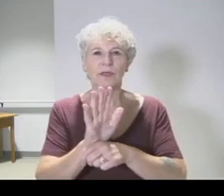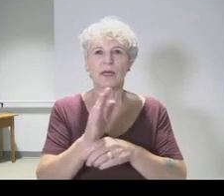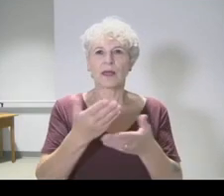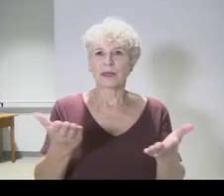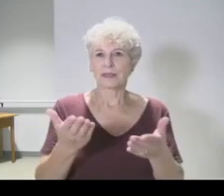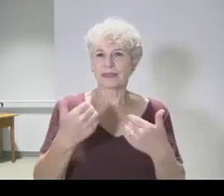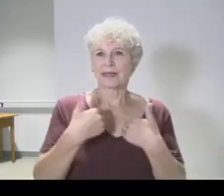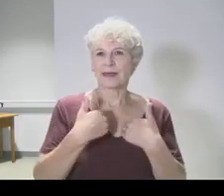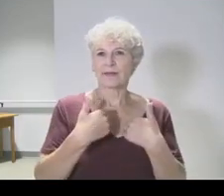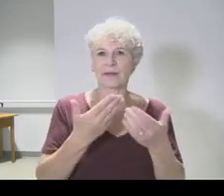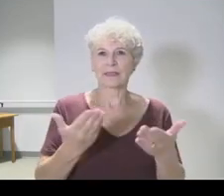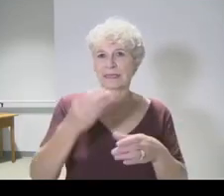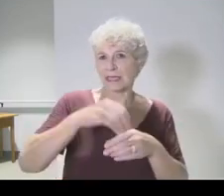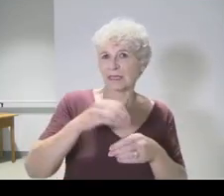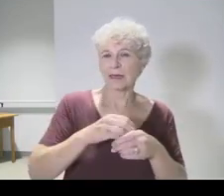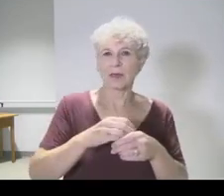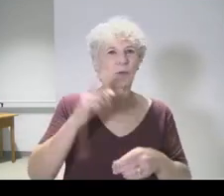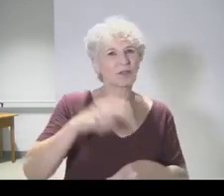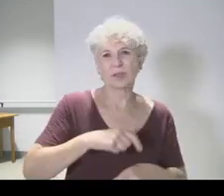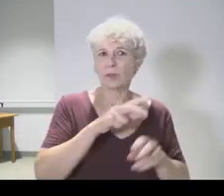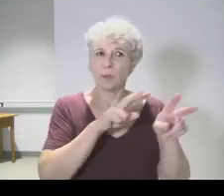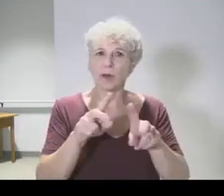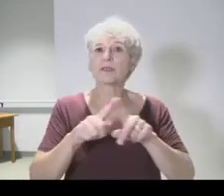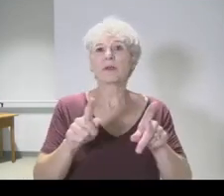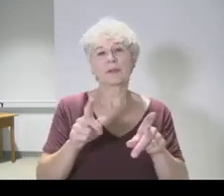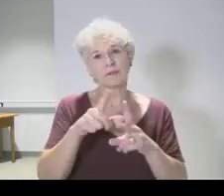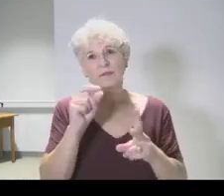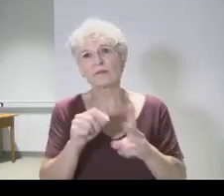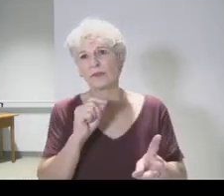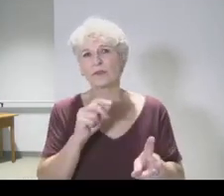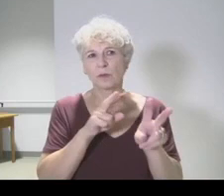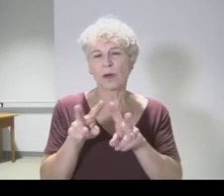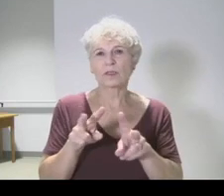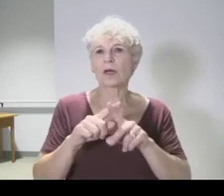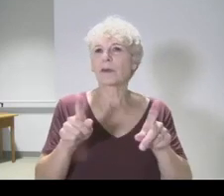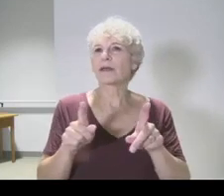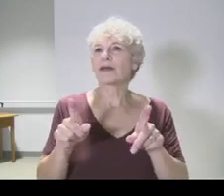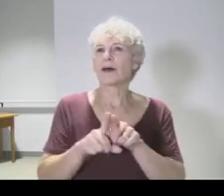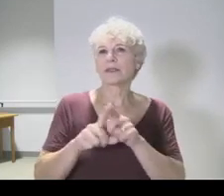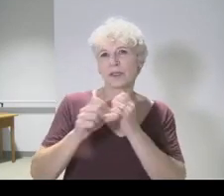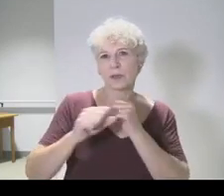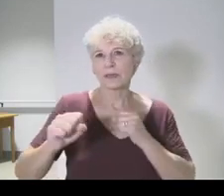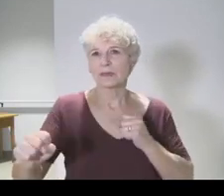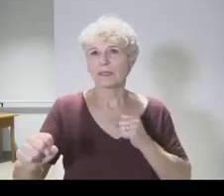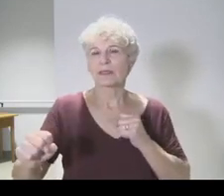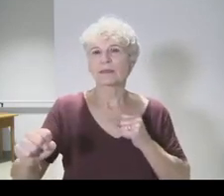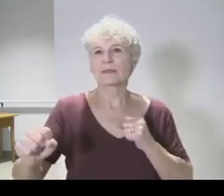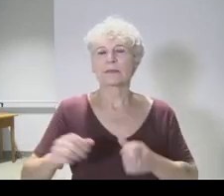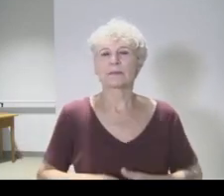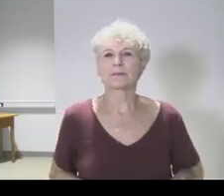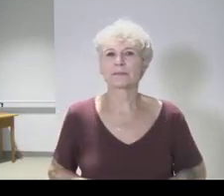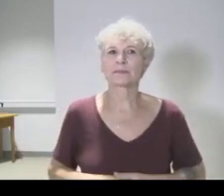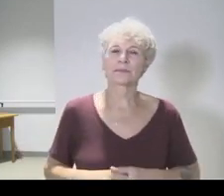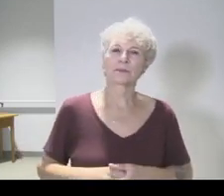in them that we shouldn't watch, but we choose to anyway. But it also extends farther than that.